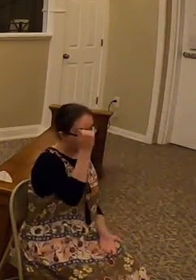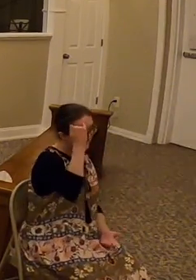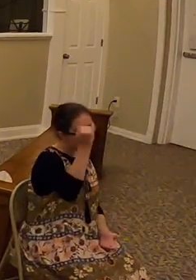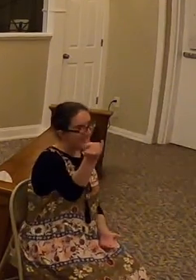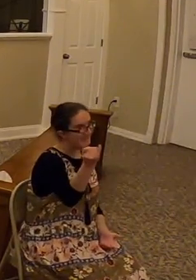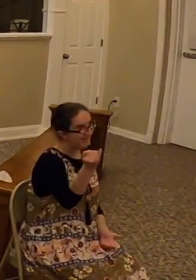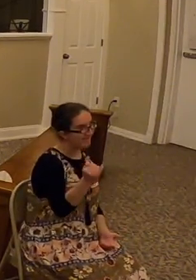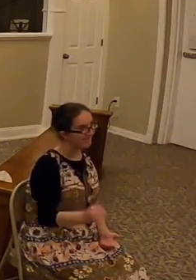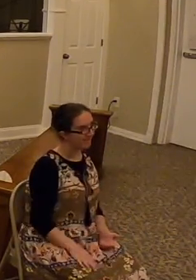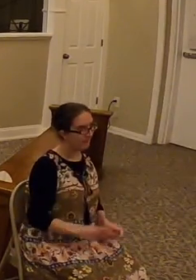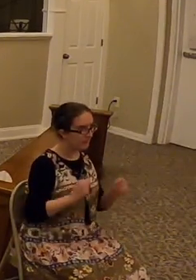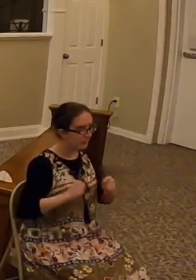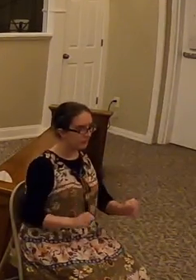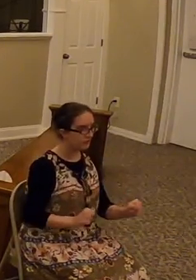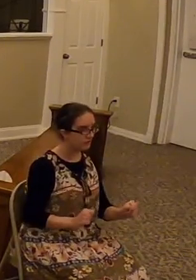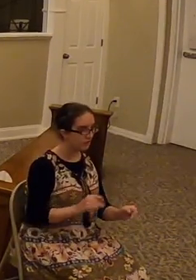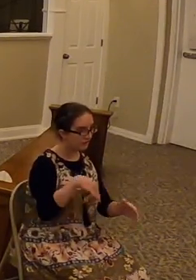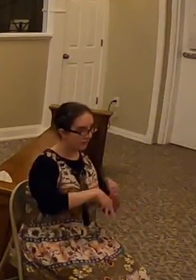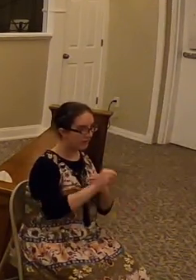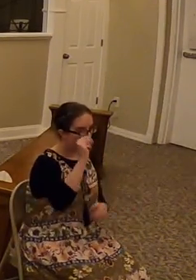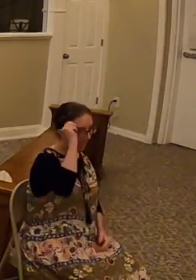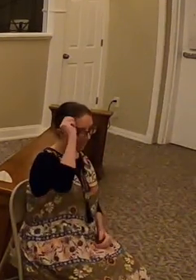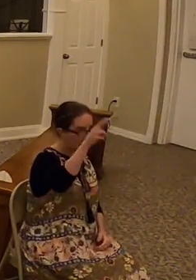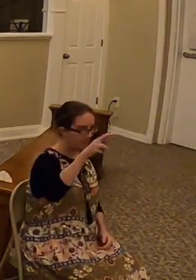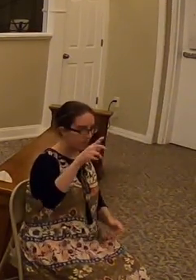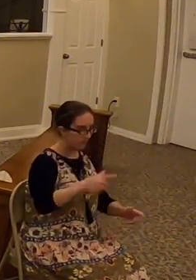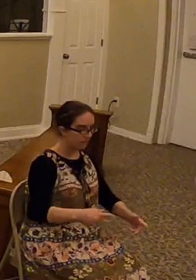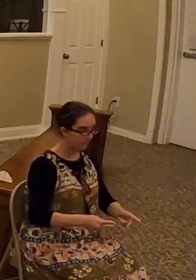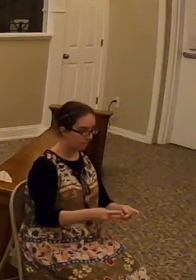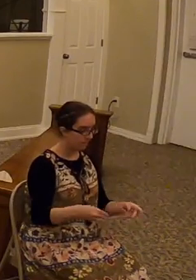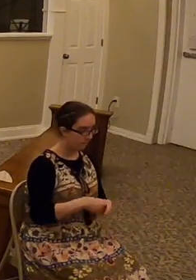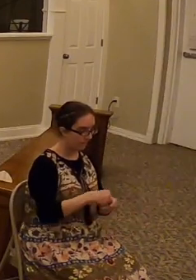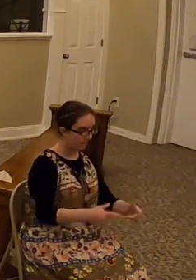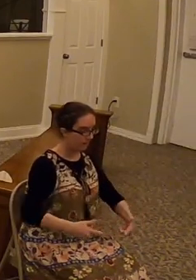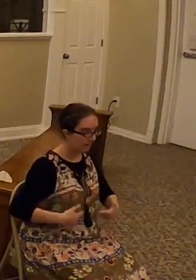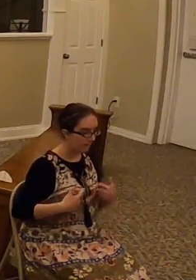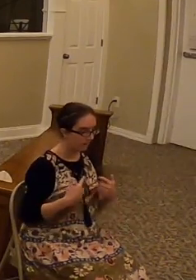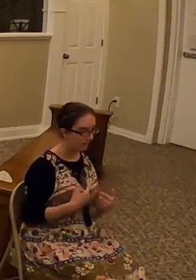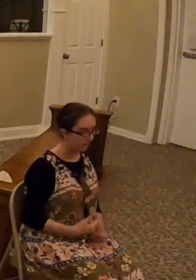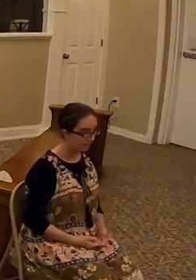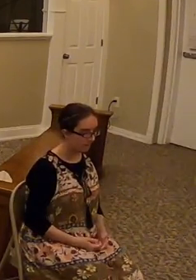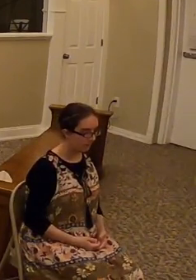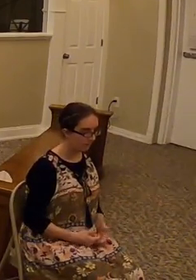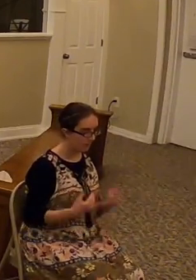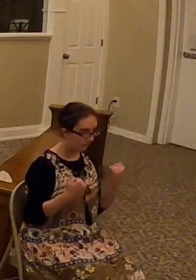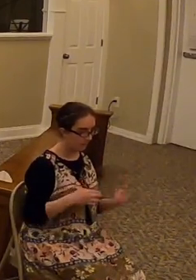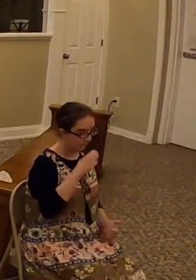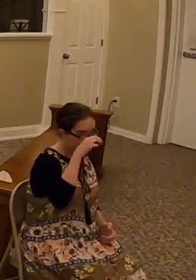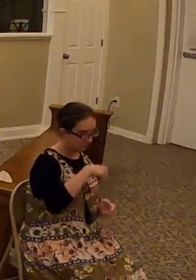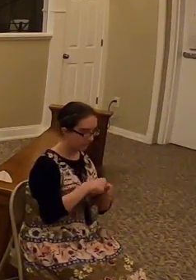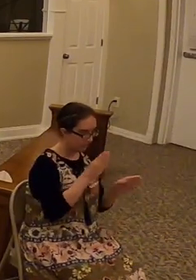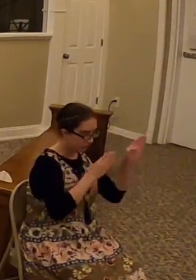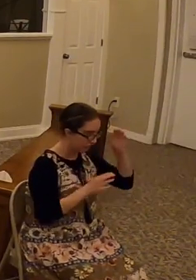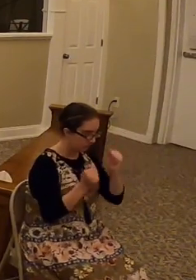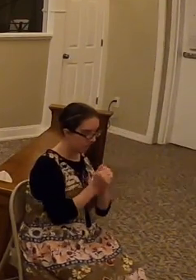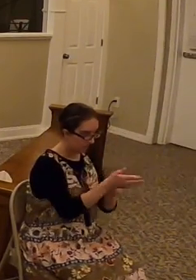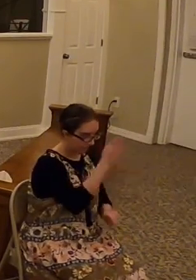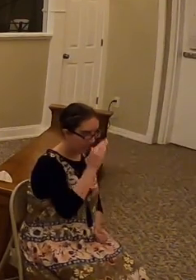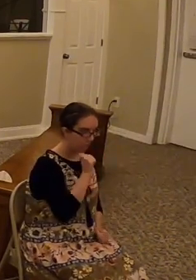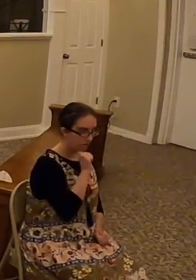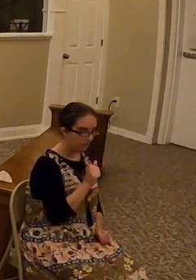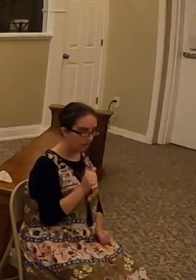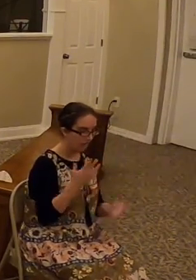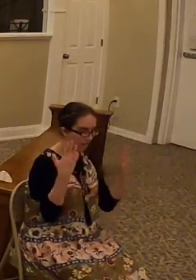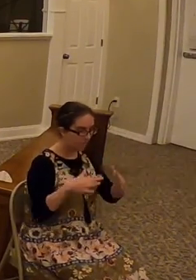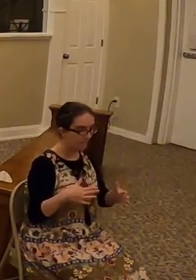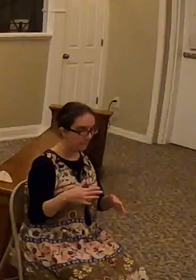idea. Amen. To try to step into the minister's place in your life. And so he did that. Amen. So now he's in trouble with God because he's not